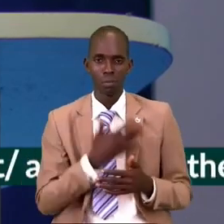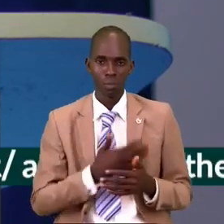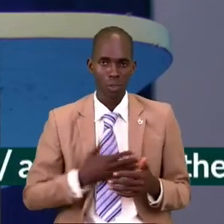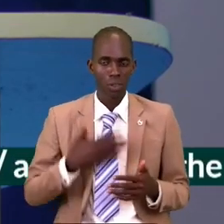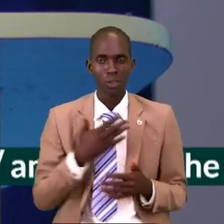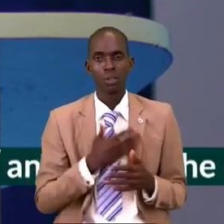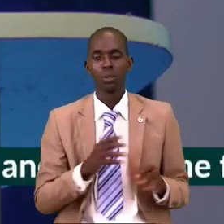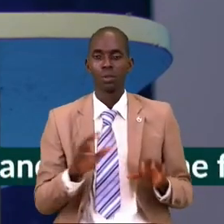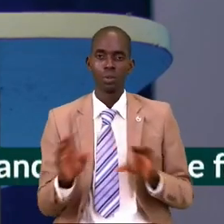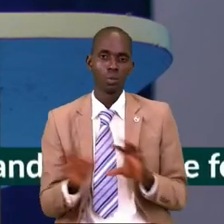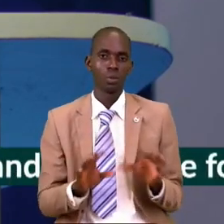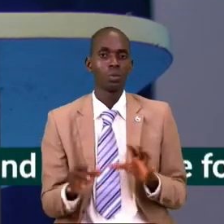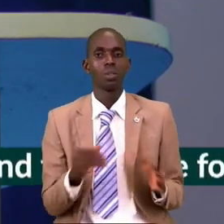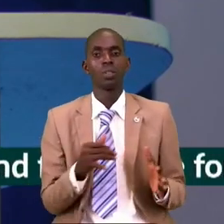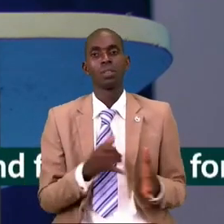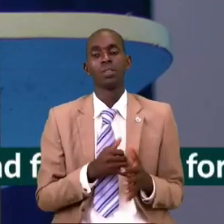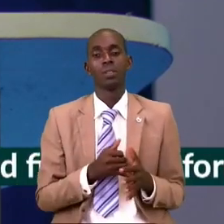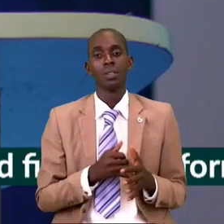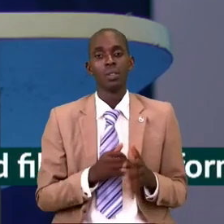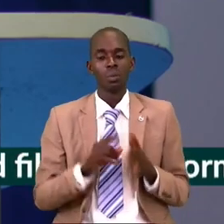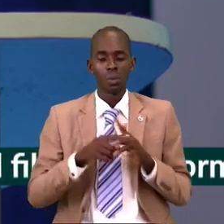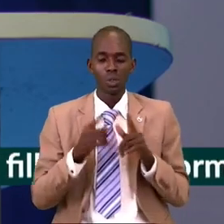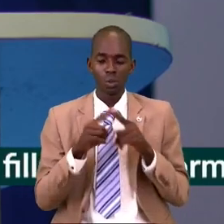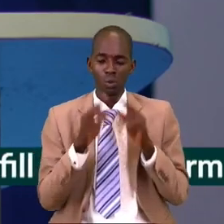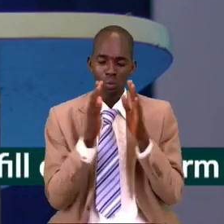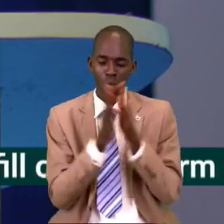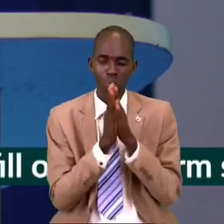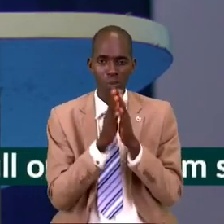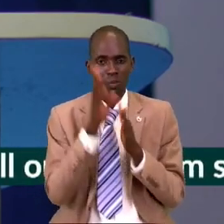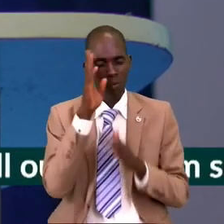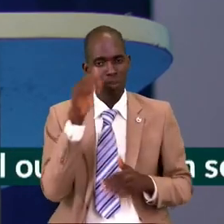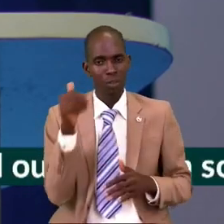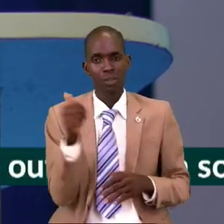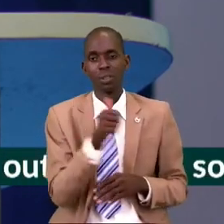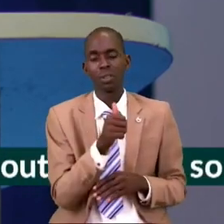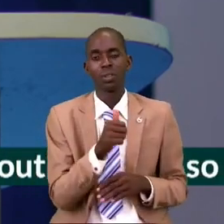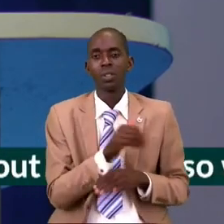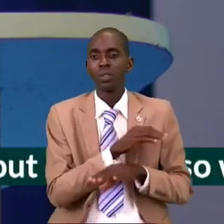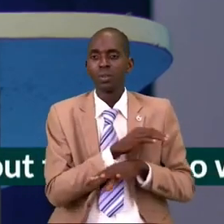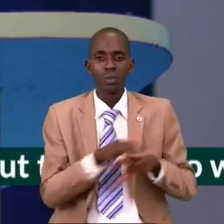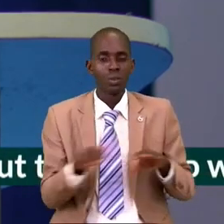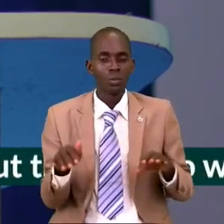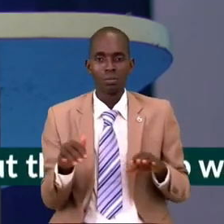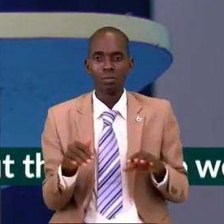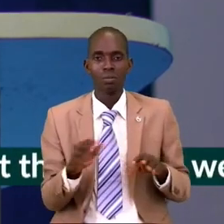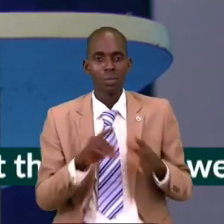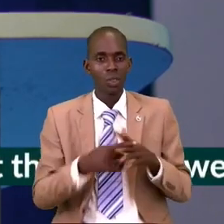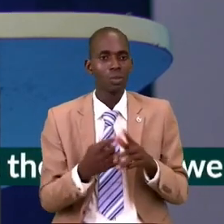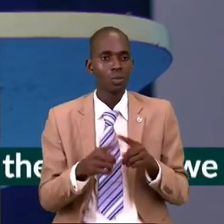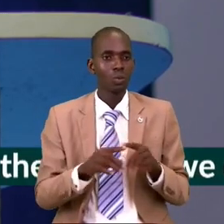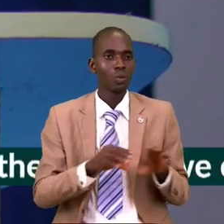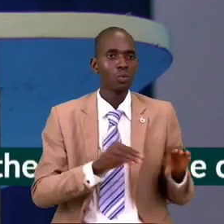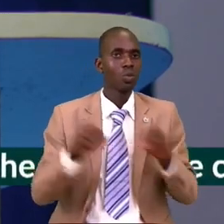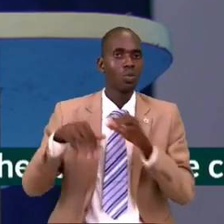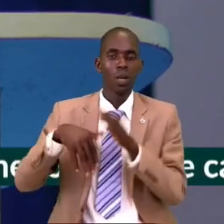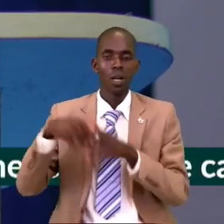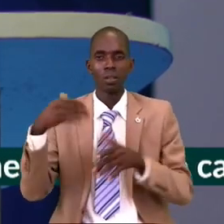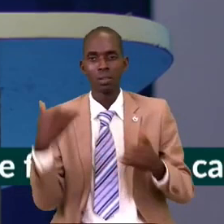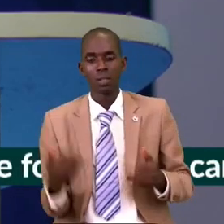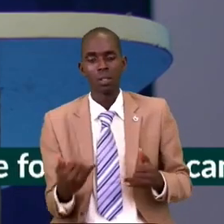those who have just given their lives to Christ now on the 4th of December.